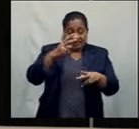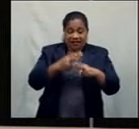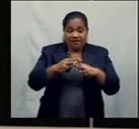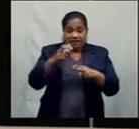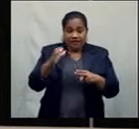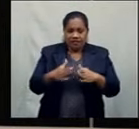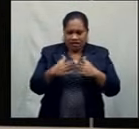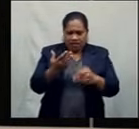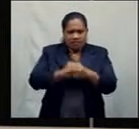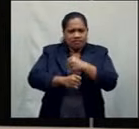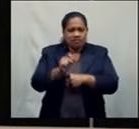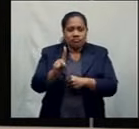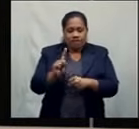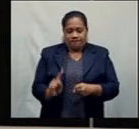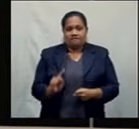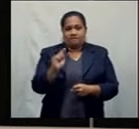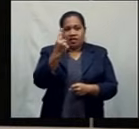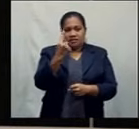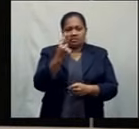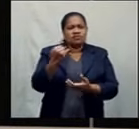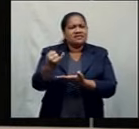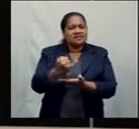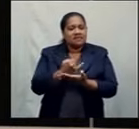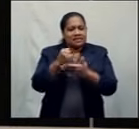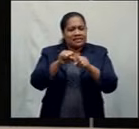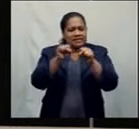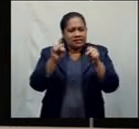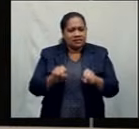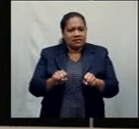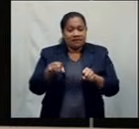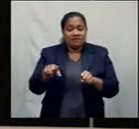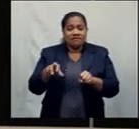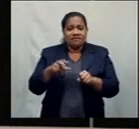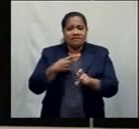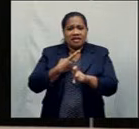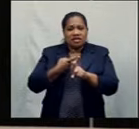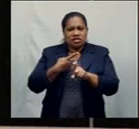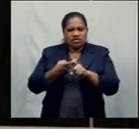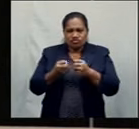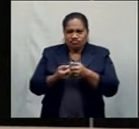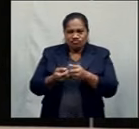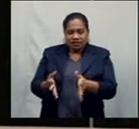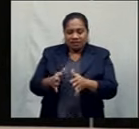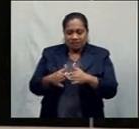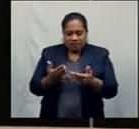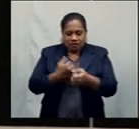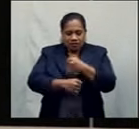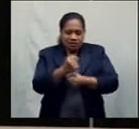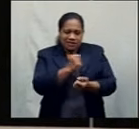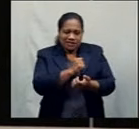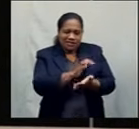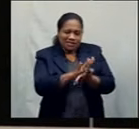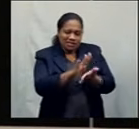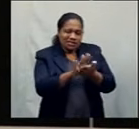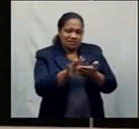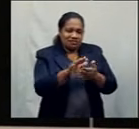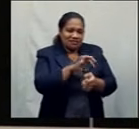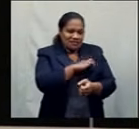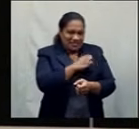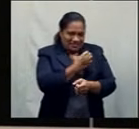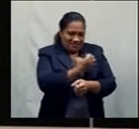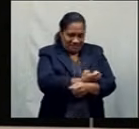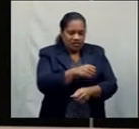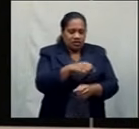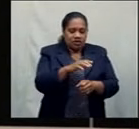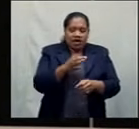become one of the first to invest a system that turns kitchen waste into clean, renewable energy and is urging other farmers